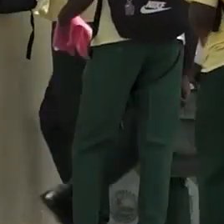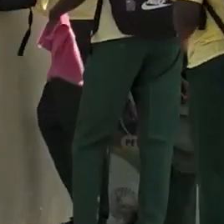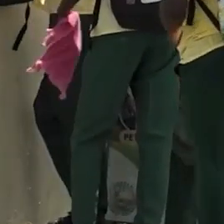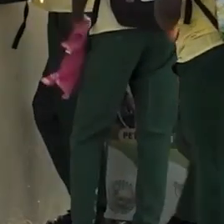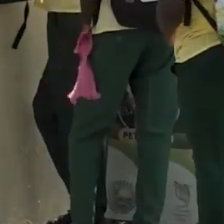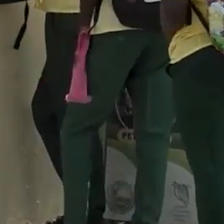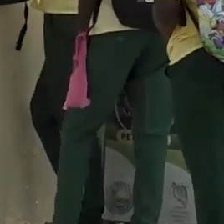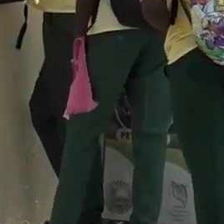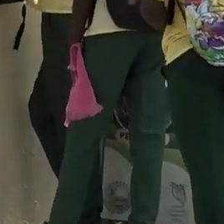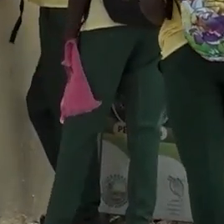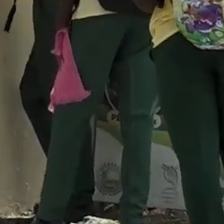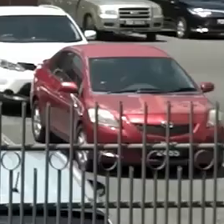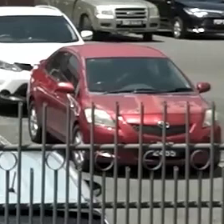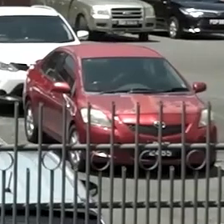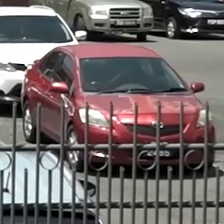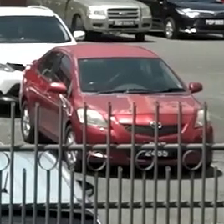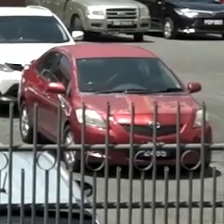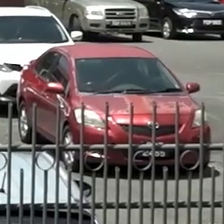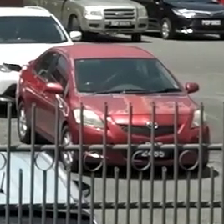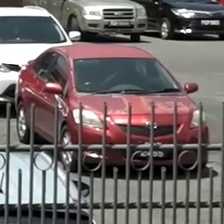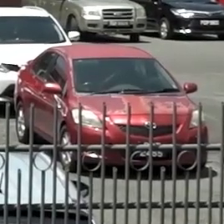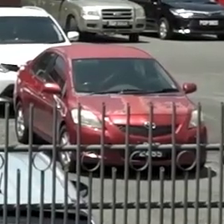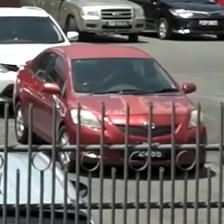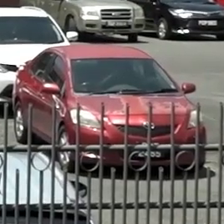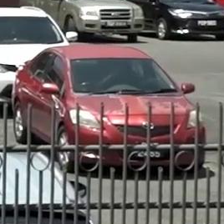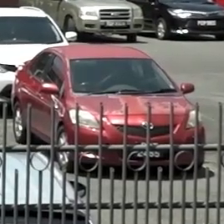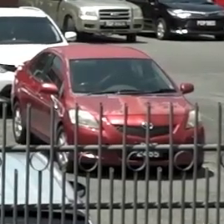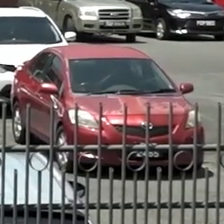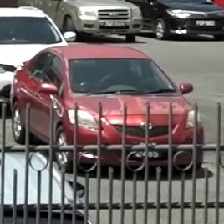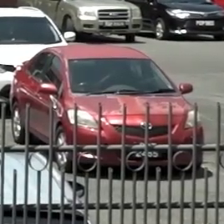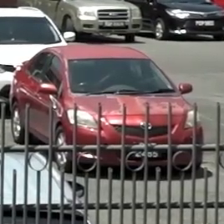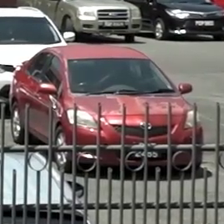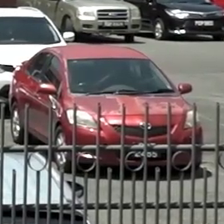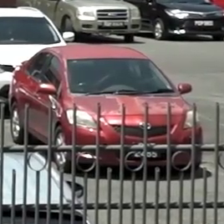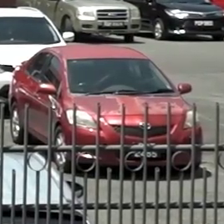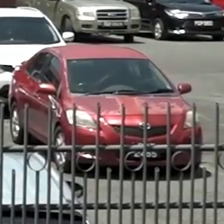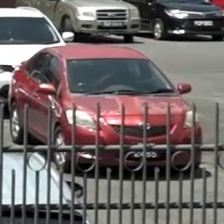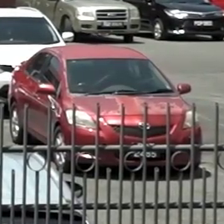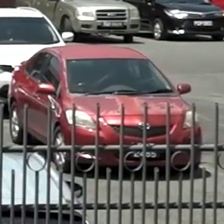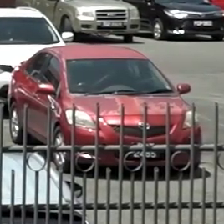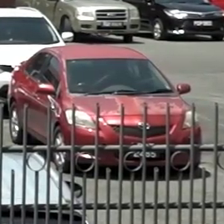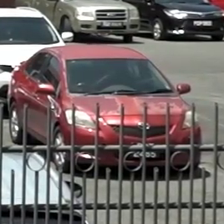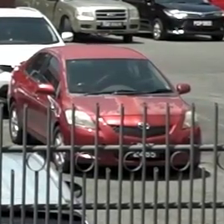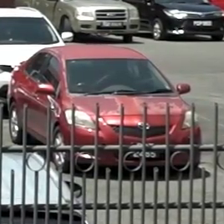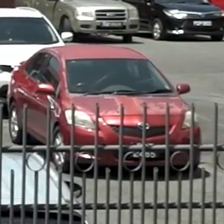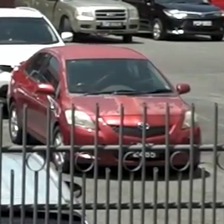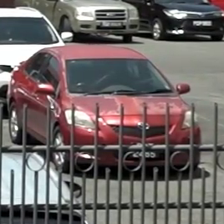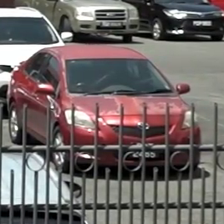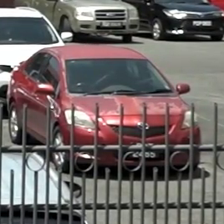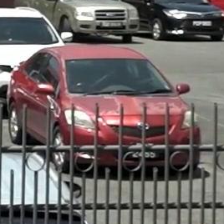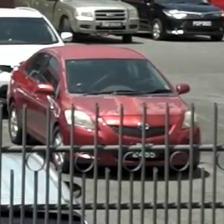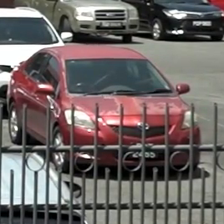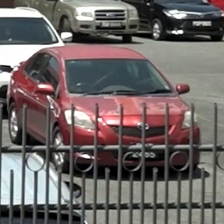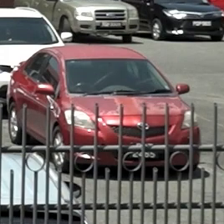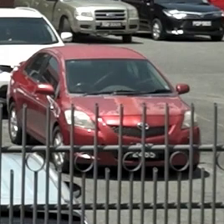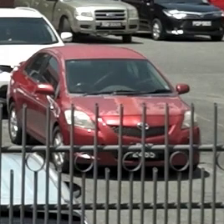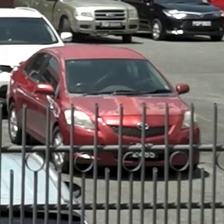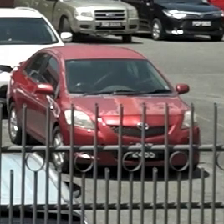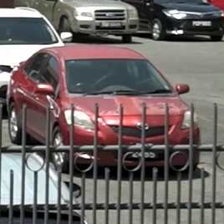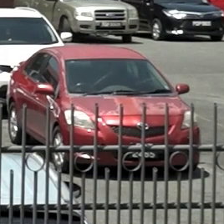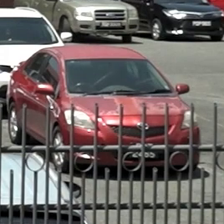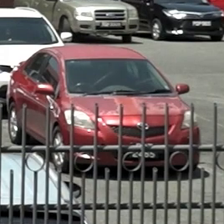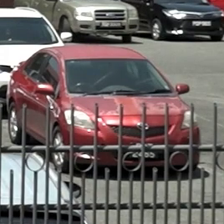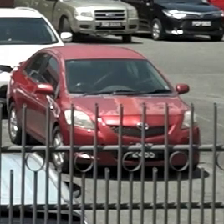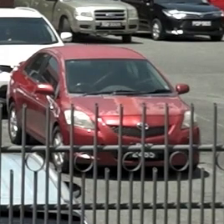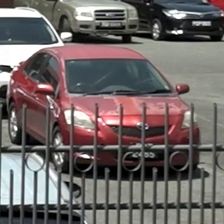to enhance the quality of education students receive. Additionally, he stressed that poverty was one of the primary reasons why students